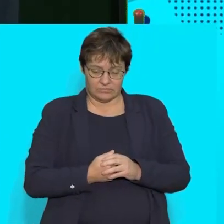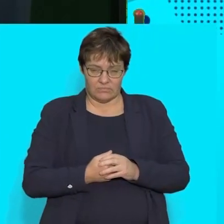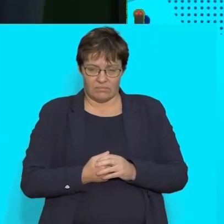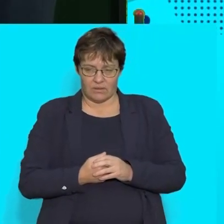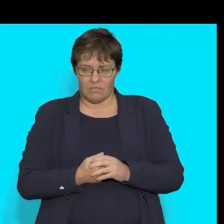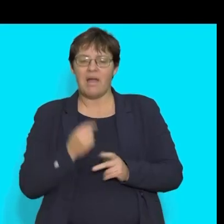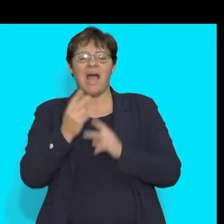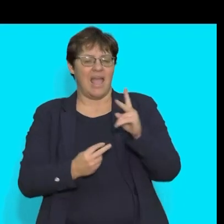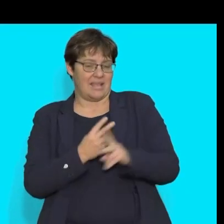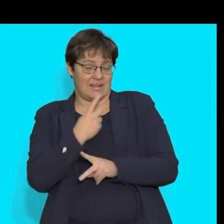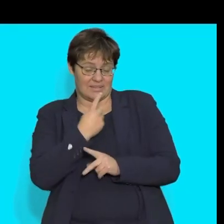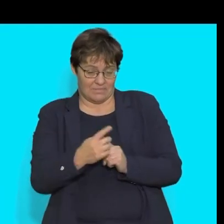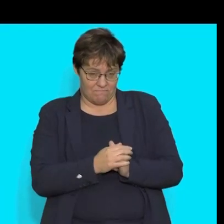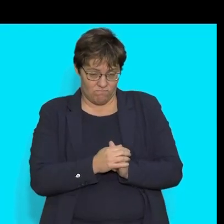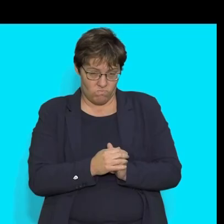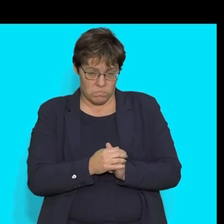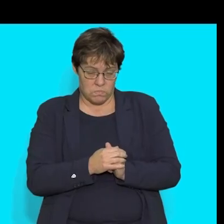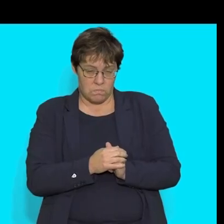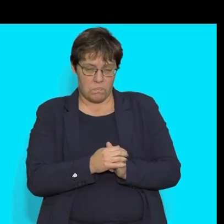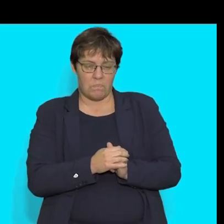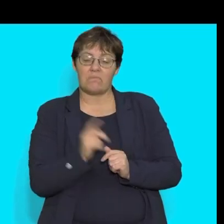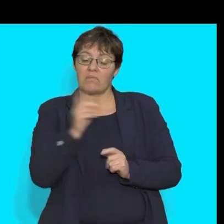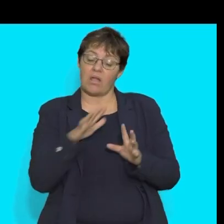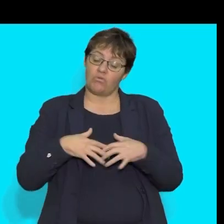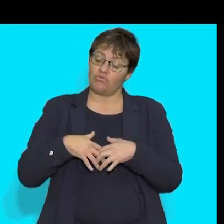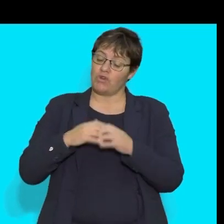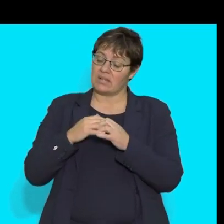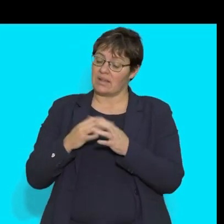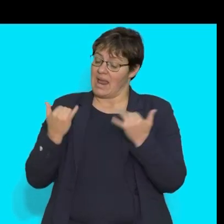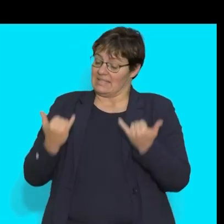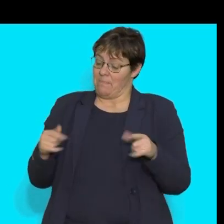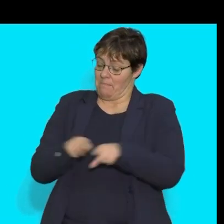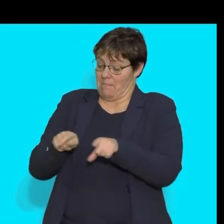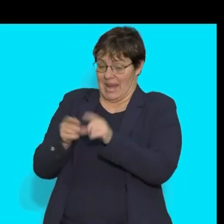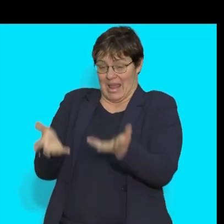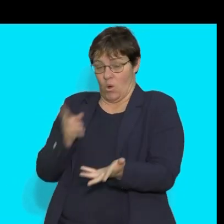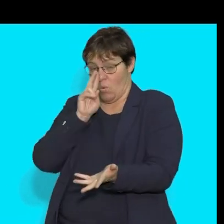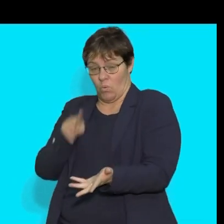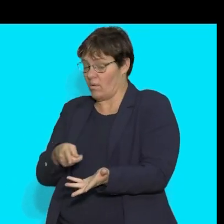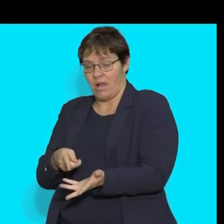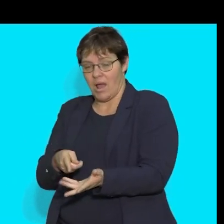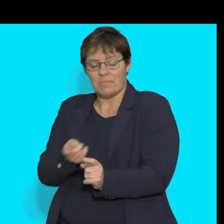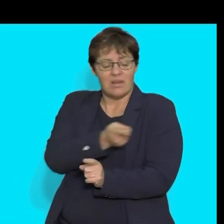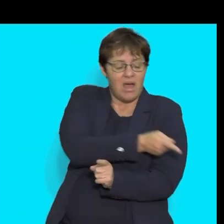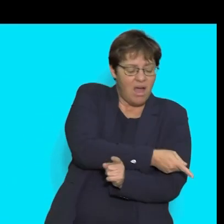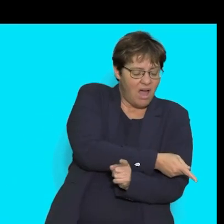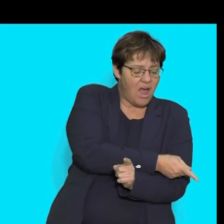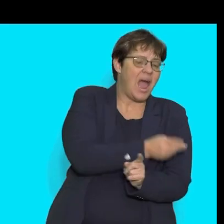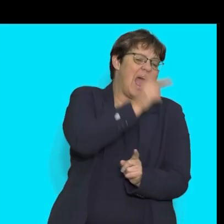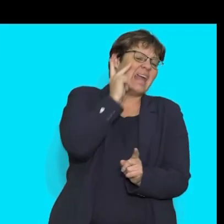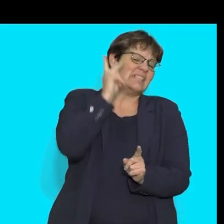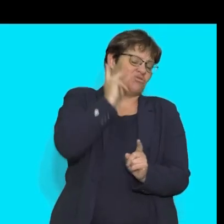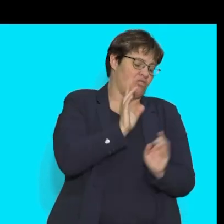the statement again. Species were not created in their present forms, but have evolved from the